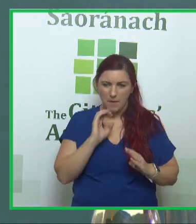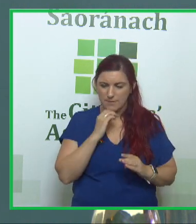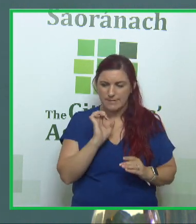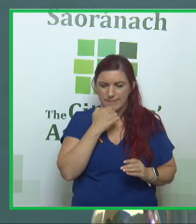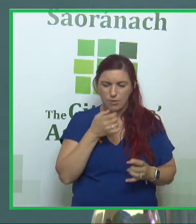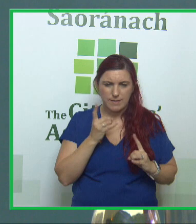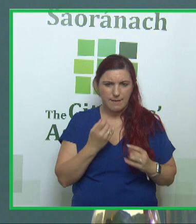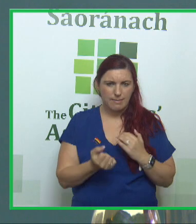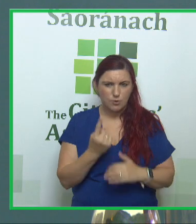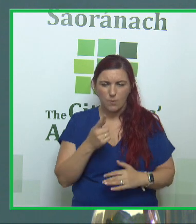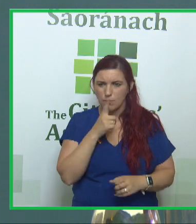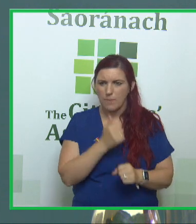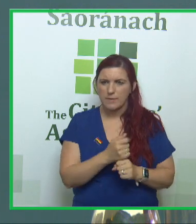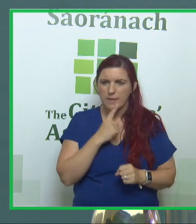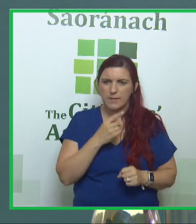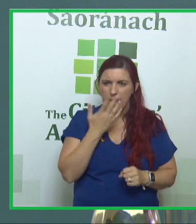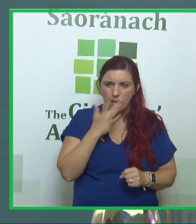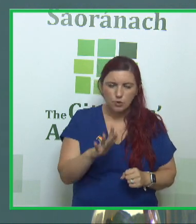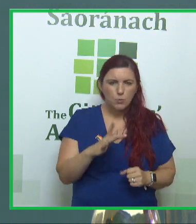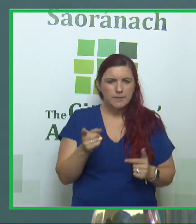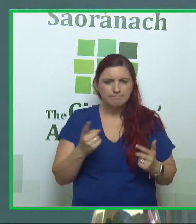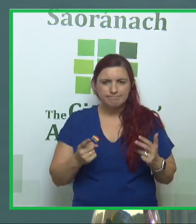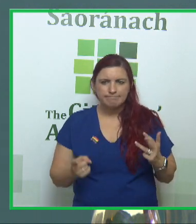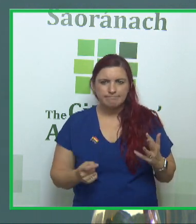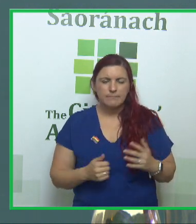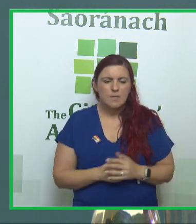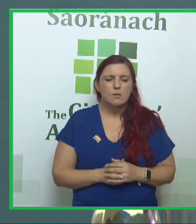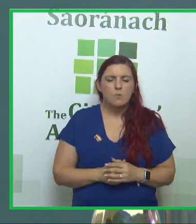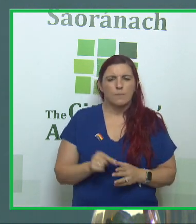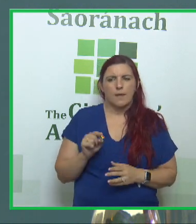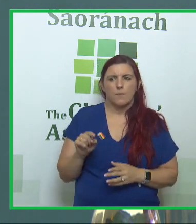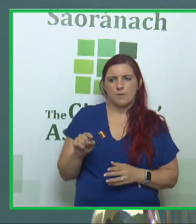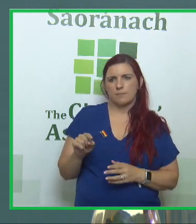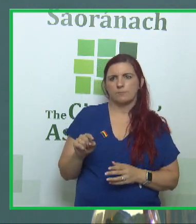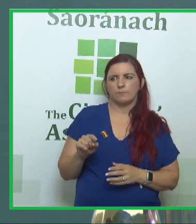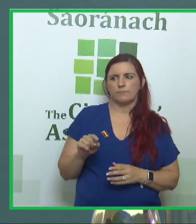terms of abscesses and compression bandages and these kinds of things. So it's a really busy service.